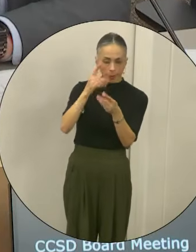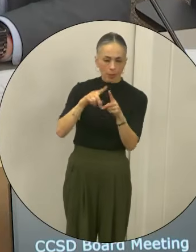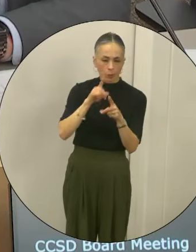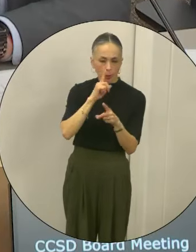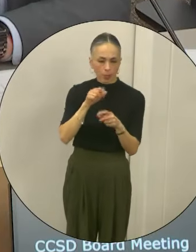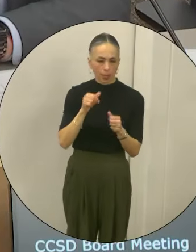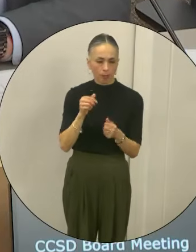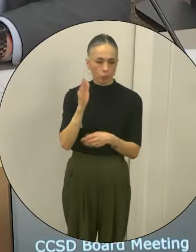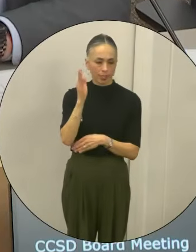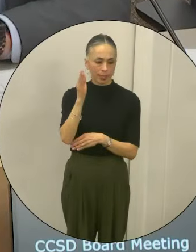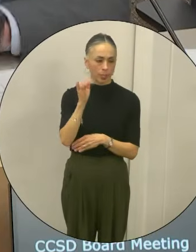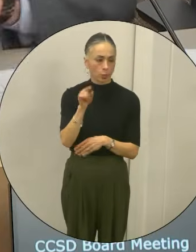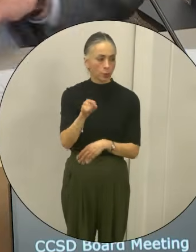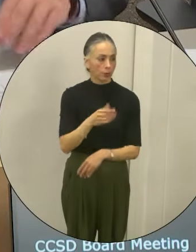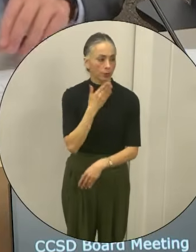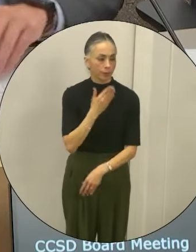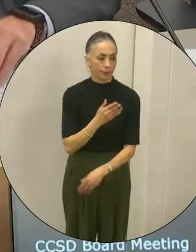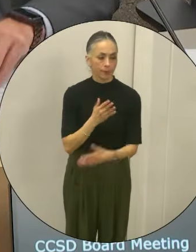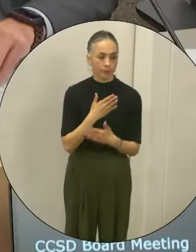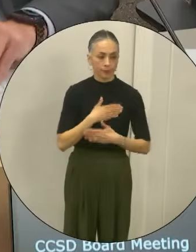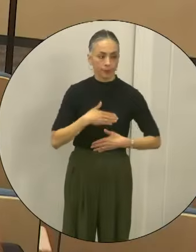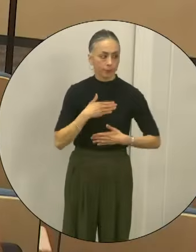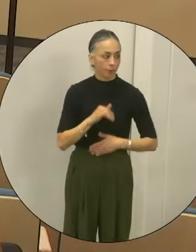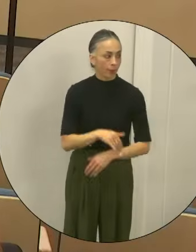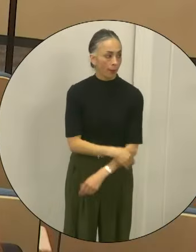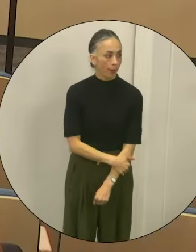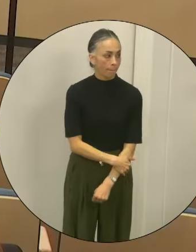data to you. Thank you, I appreciate that.